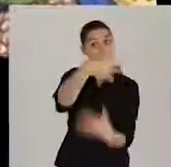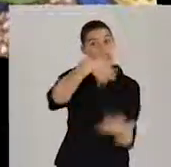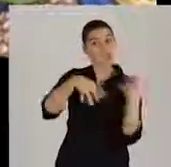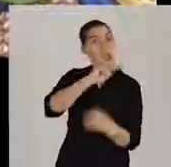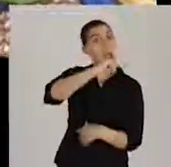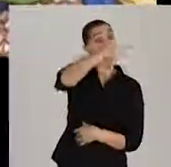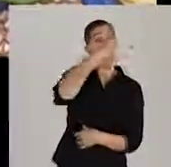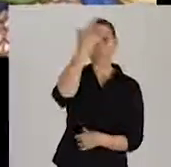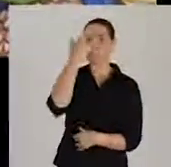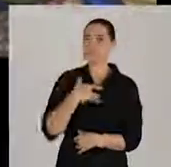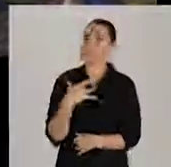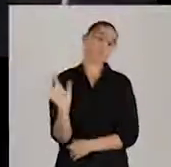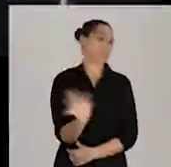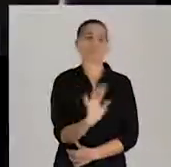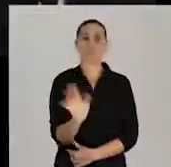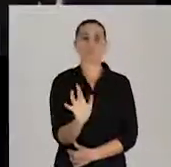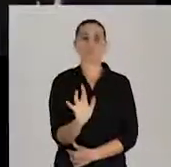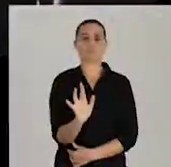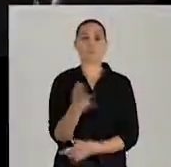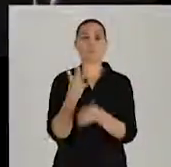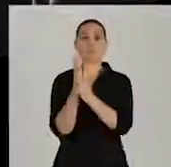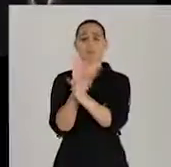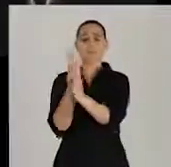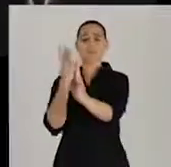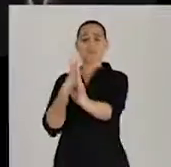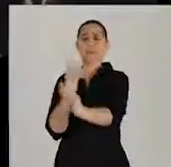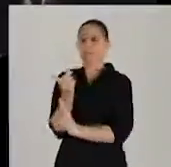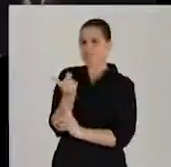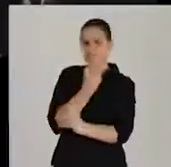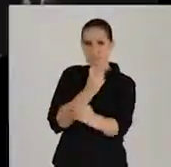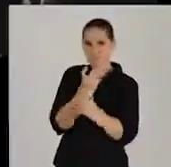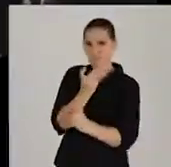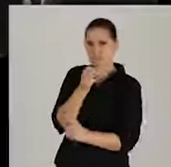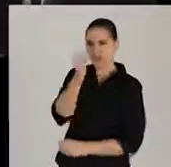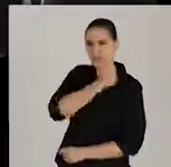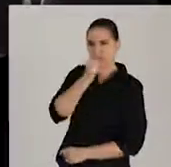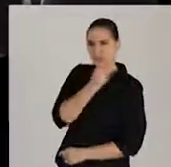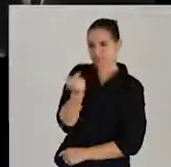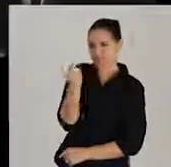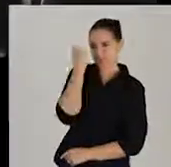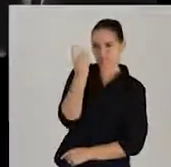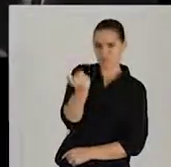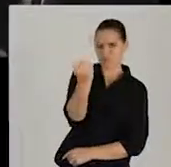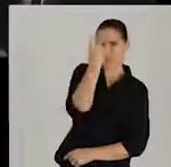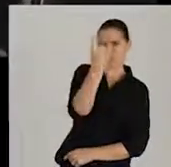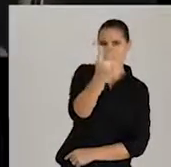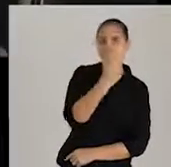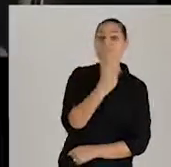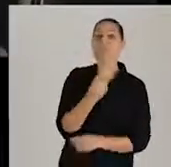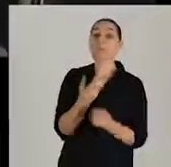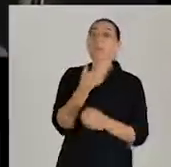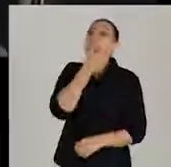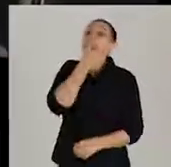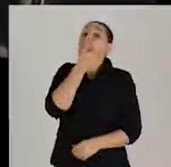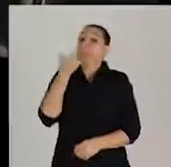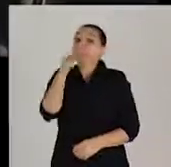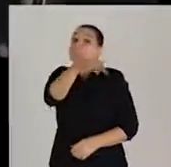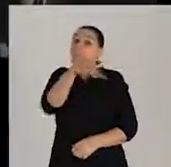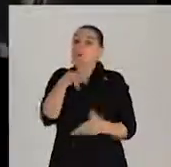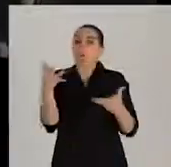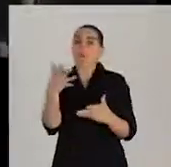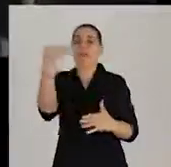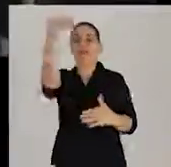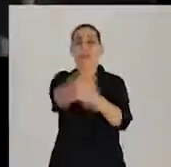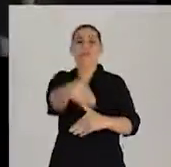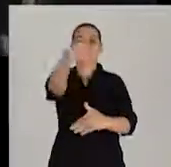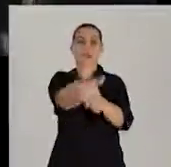initial separation. Ideally, coughing patients should wait in a separate outdoor area.